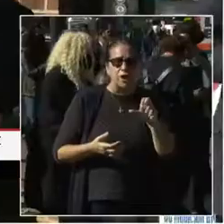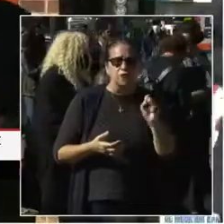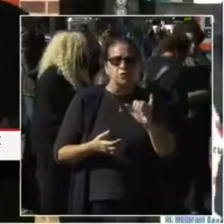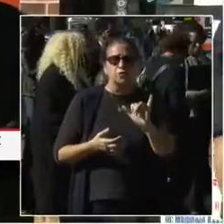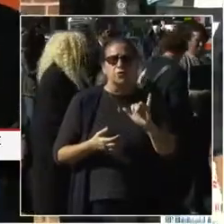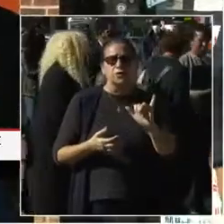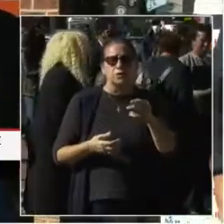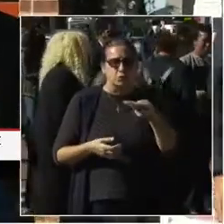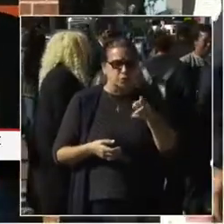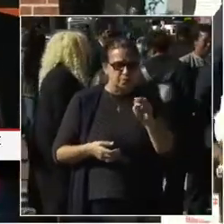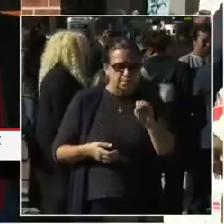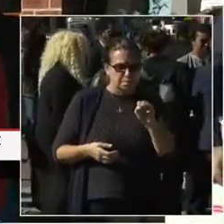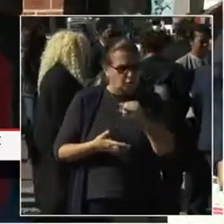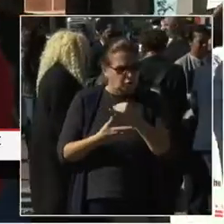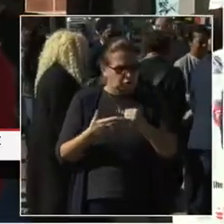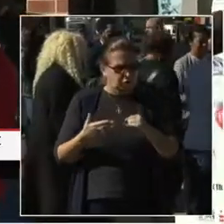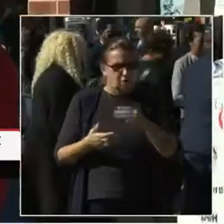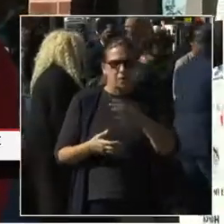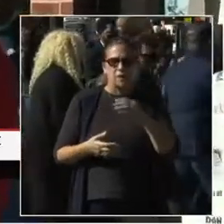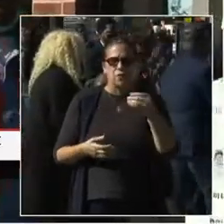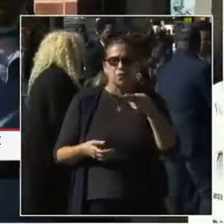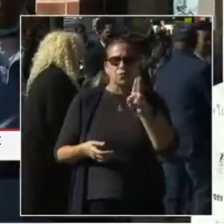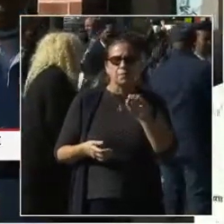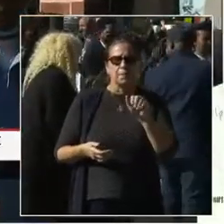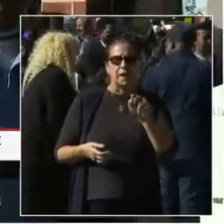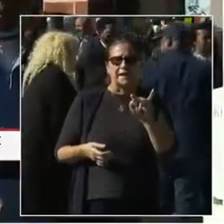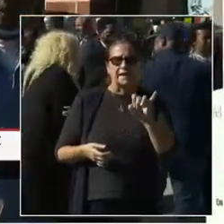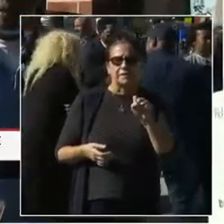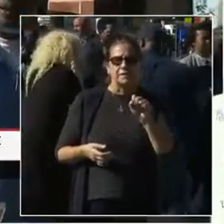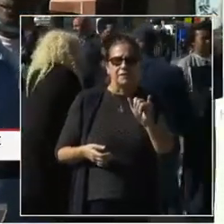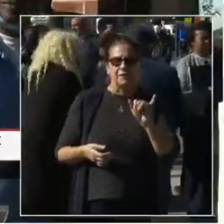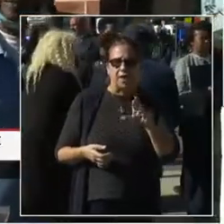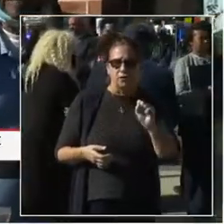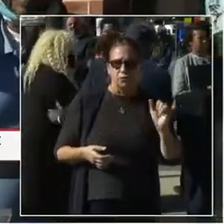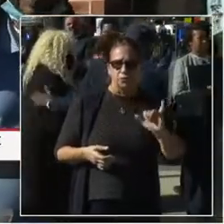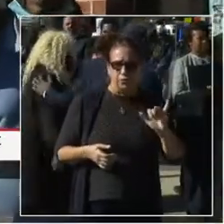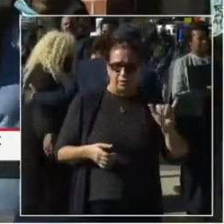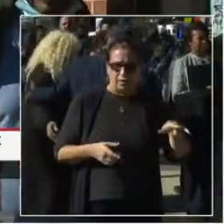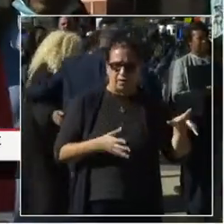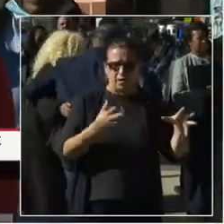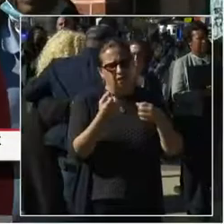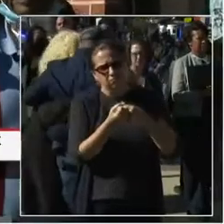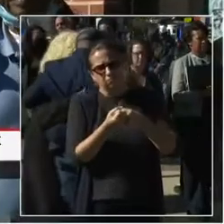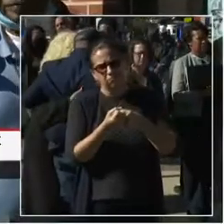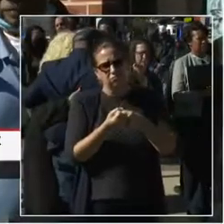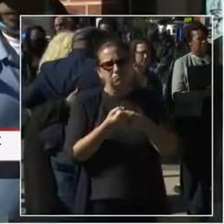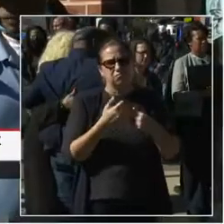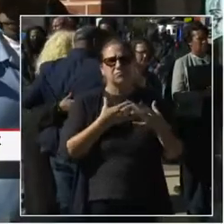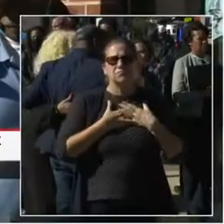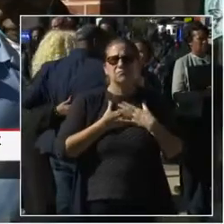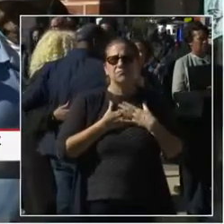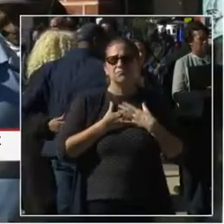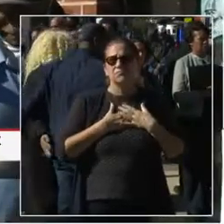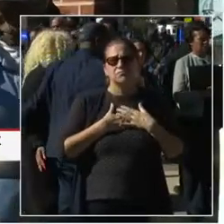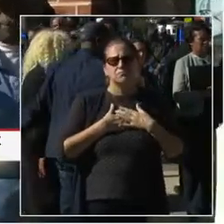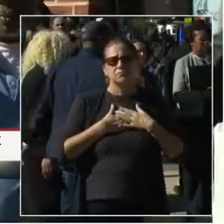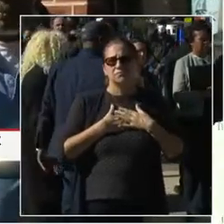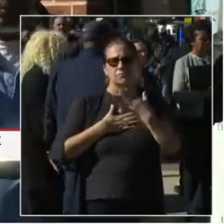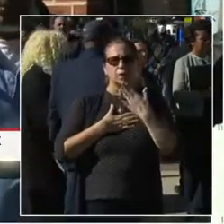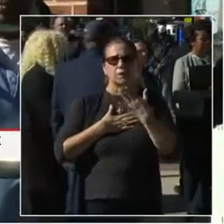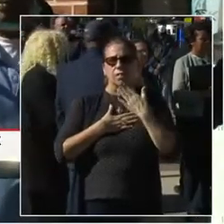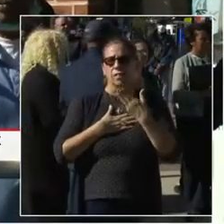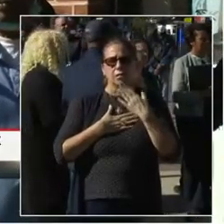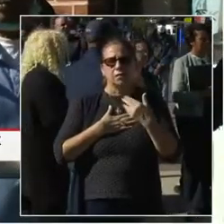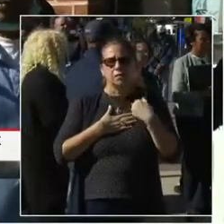Hello. So thank you, Mayor Bowser. Thank you, Deputy Mayor, as well. I'd like to also acknowledge Mrs. Ali, as well